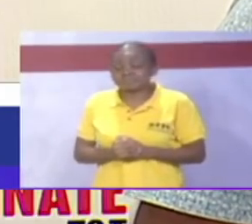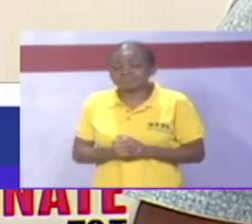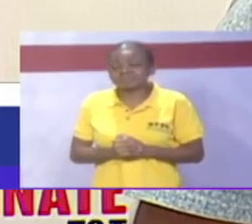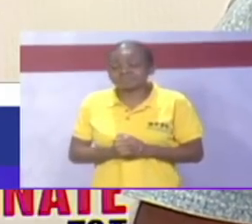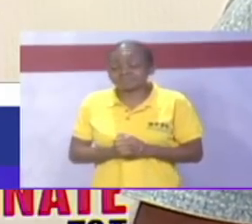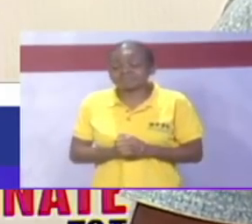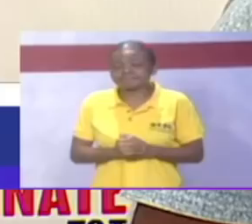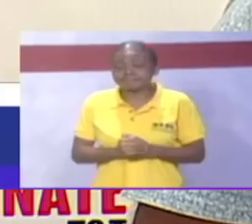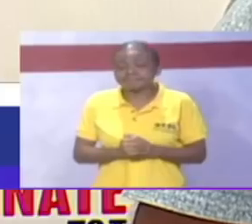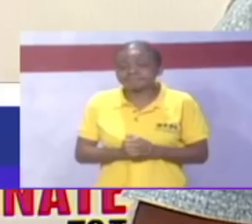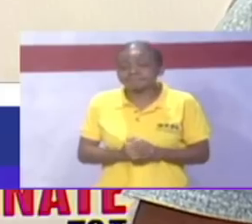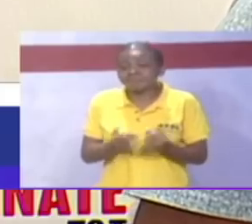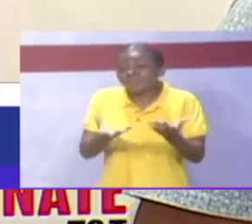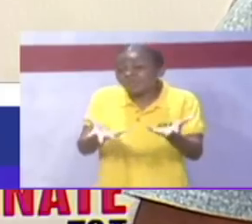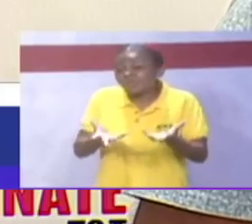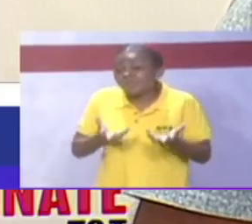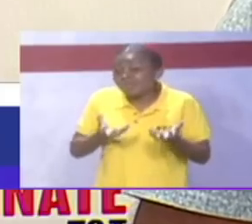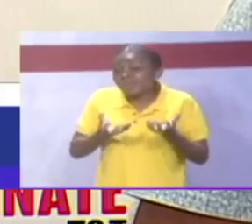beg